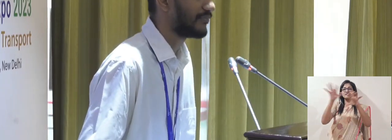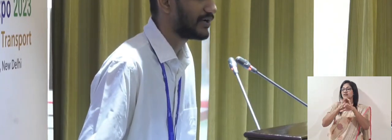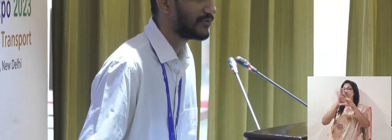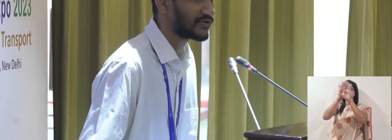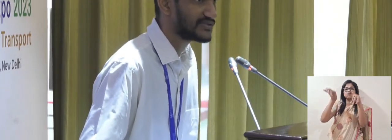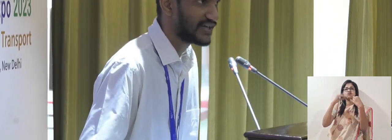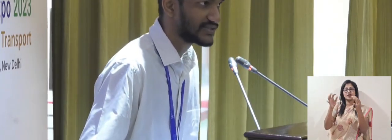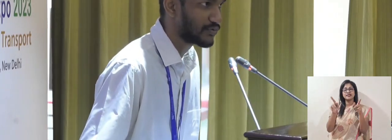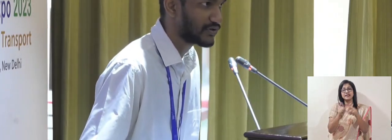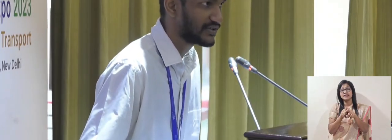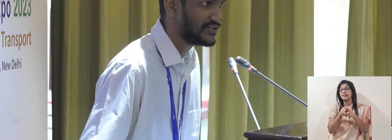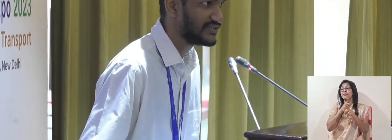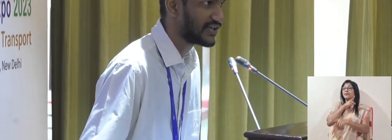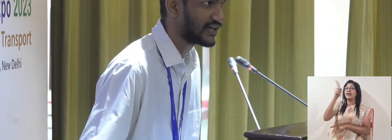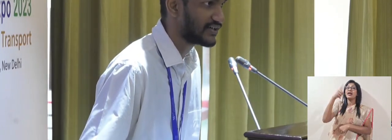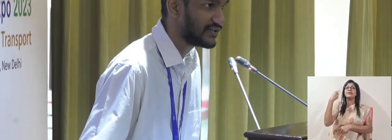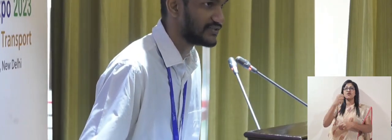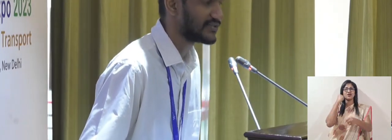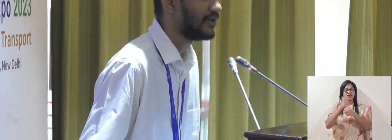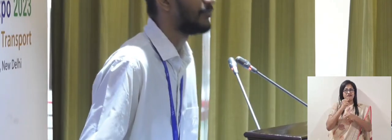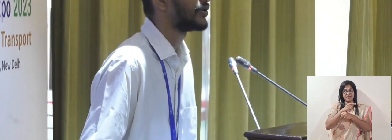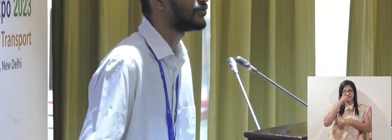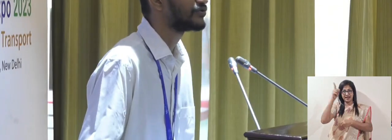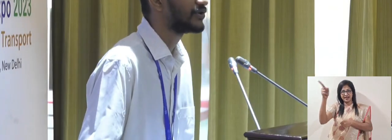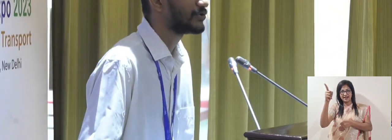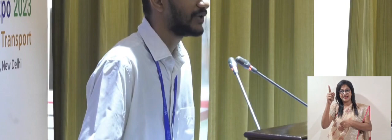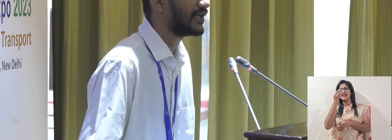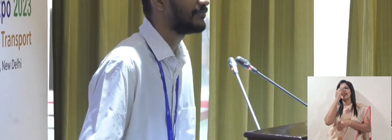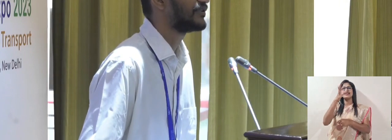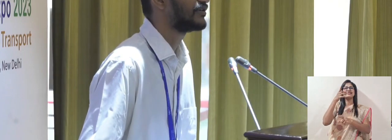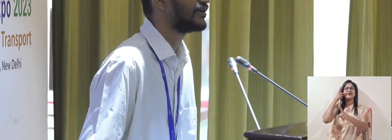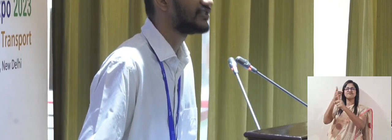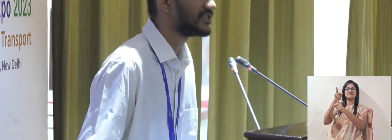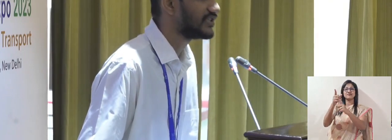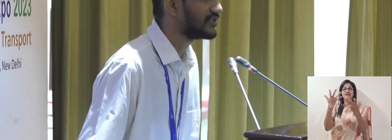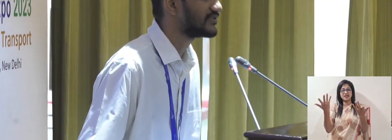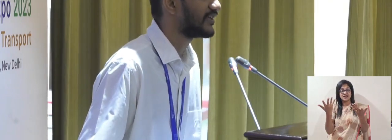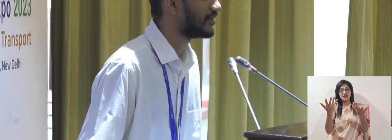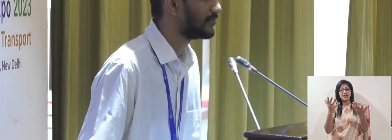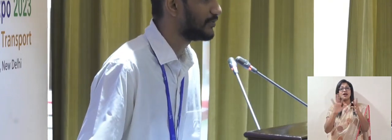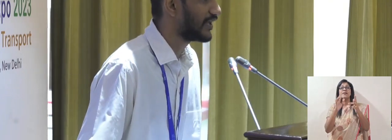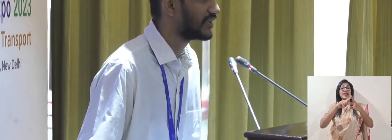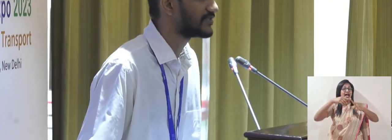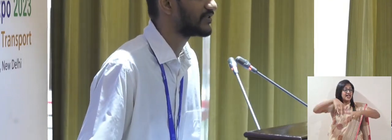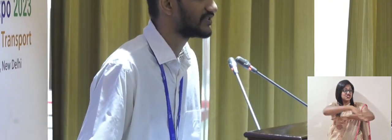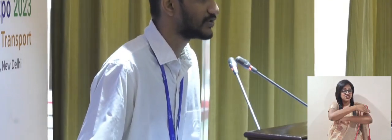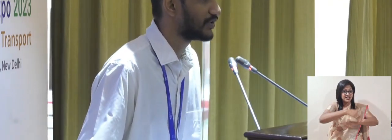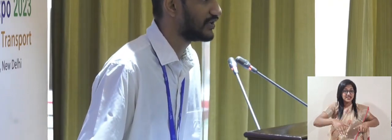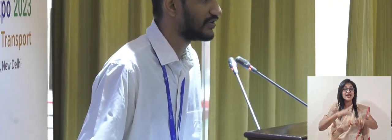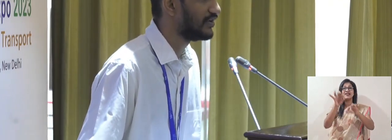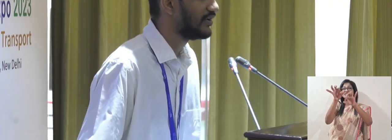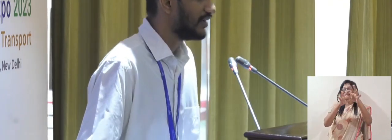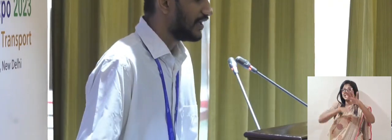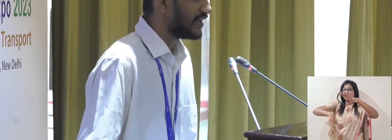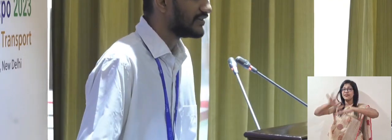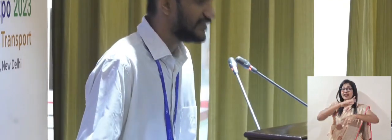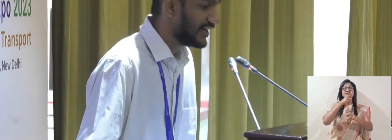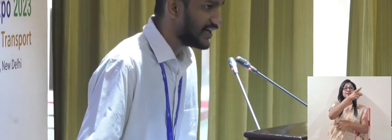blame government because that's what the easy target is? But who is going to blame the engineers and urban planners present over